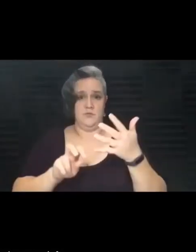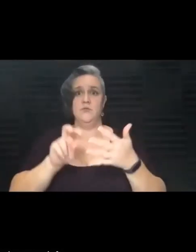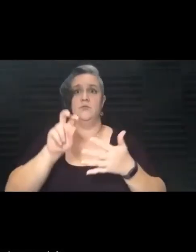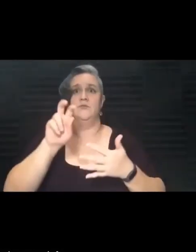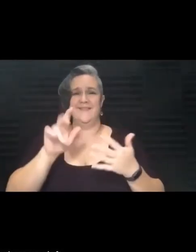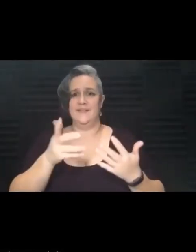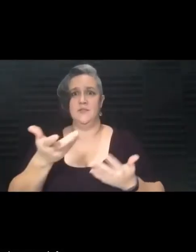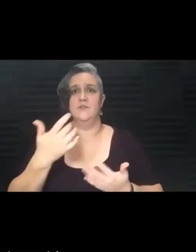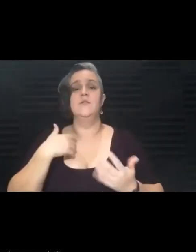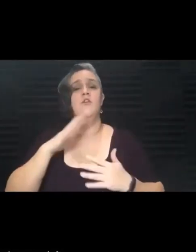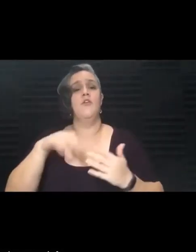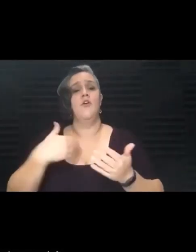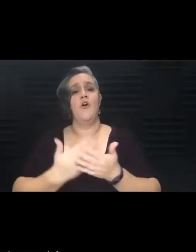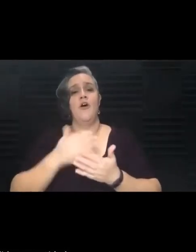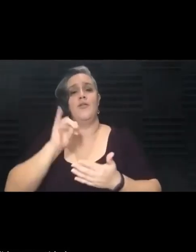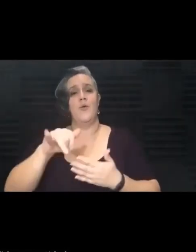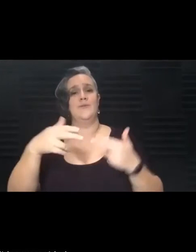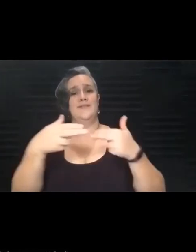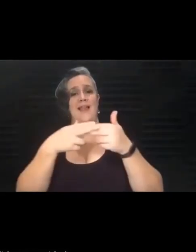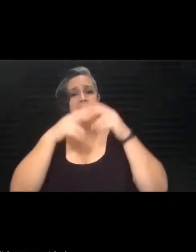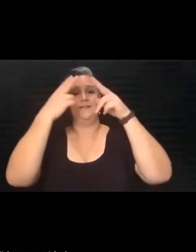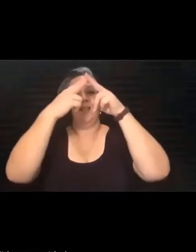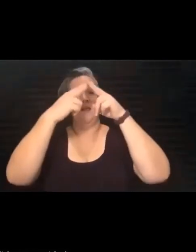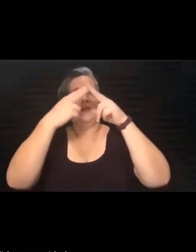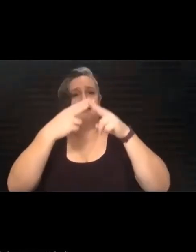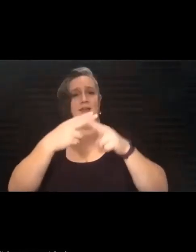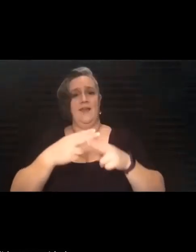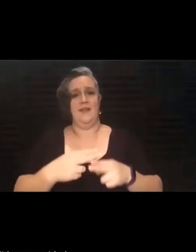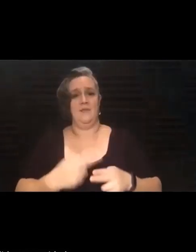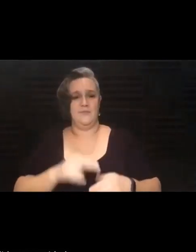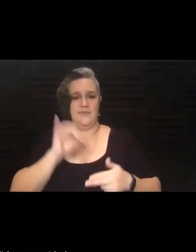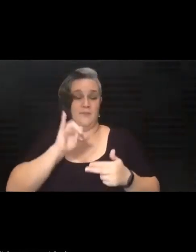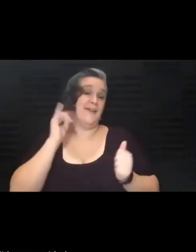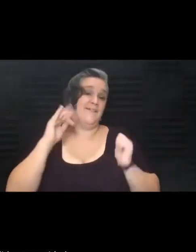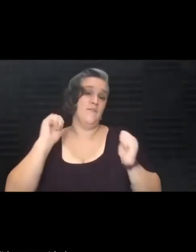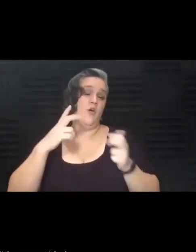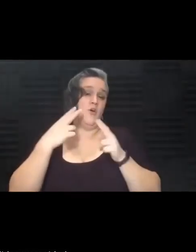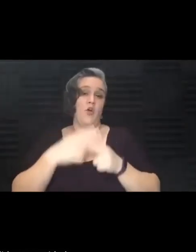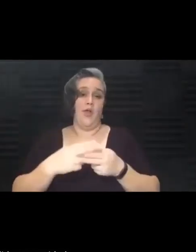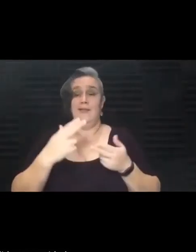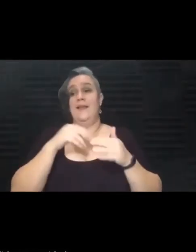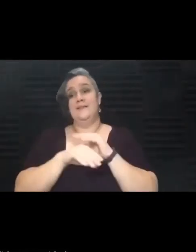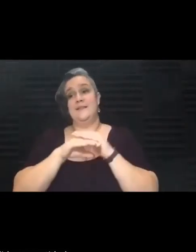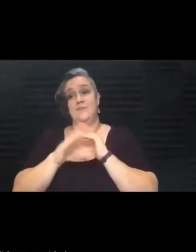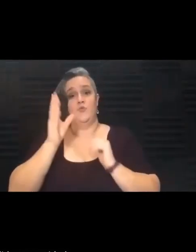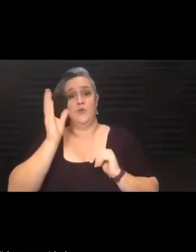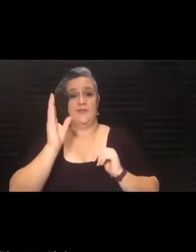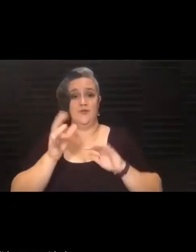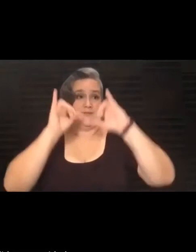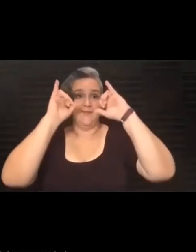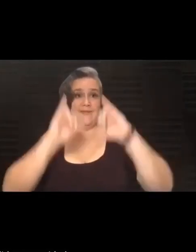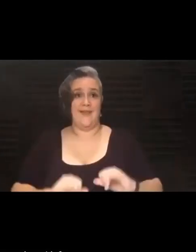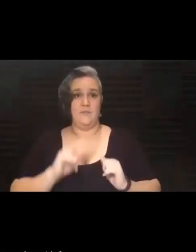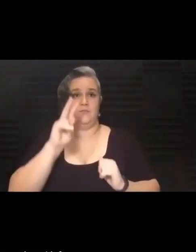of the slide titles are the same, for example, if all of these slides were titled accessible presentation, it's